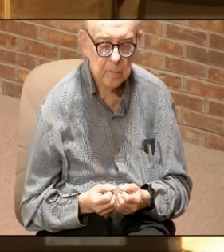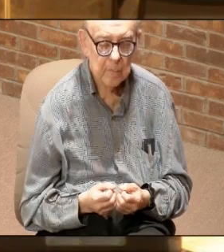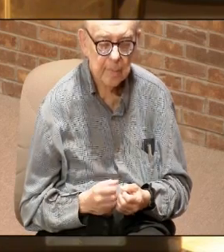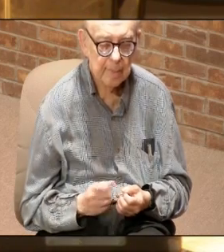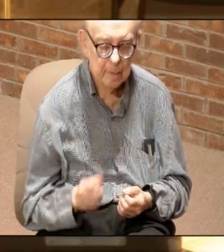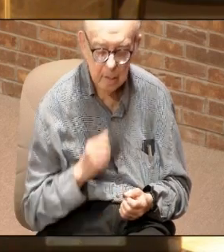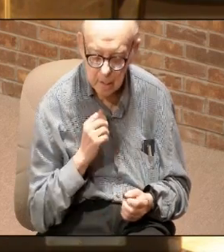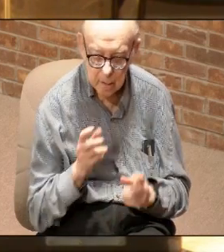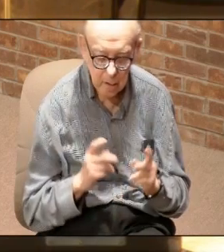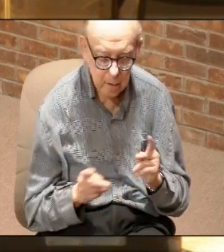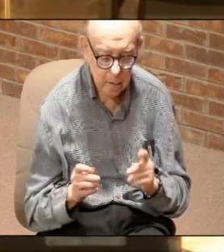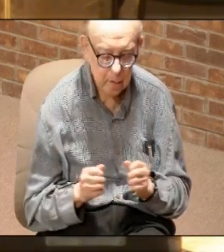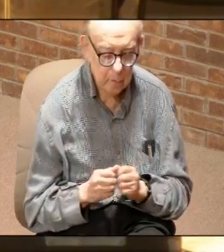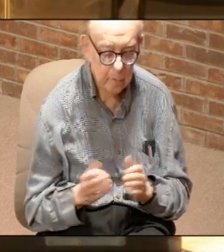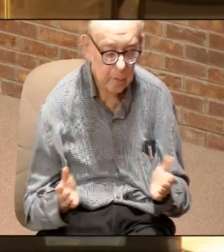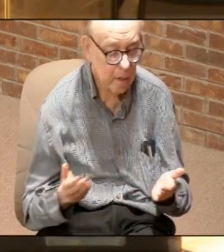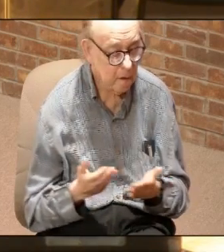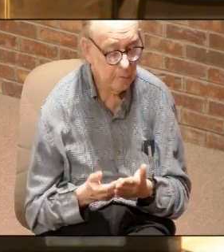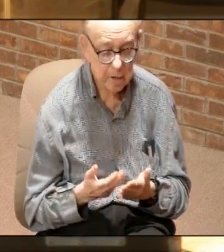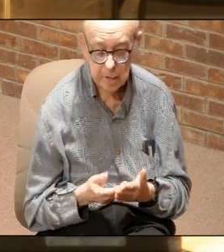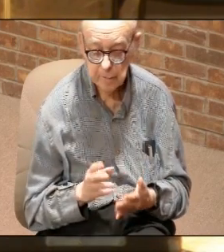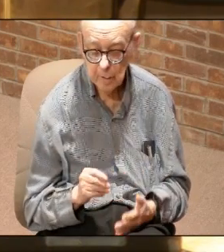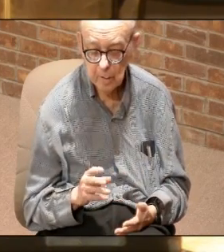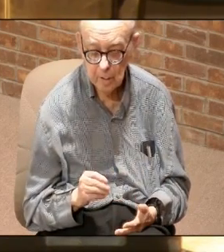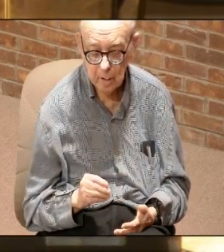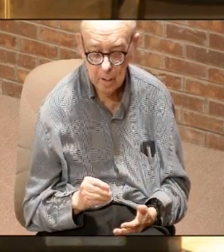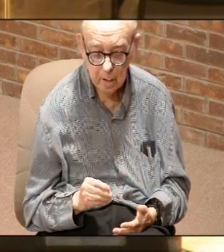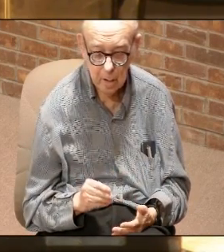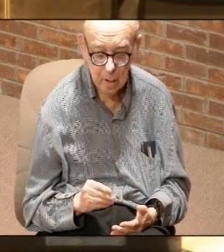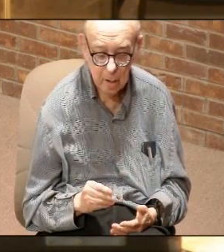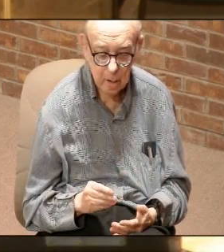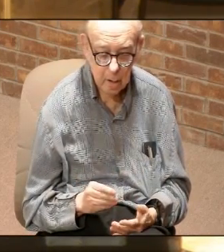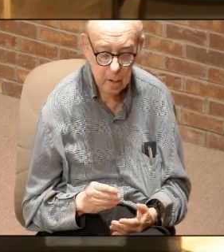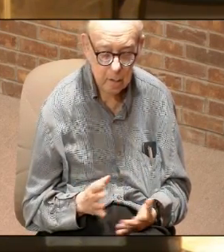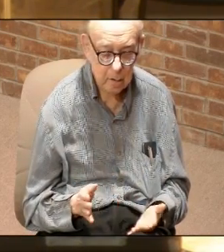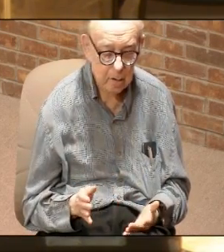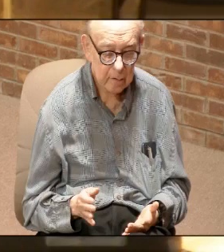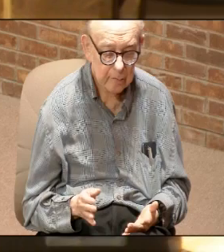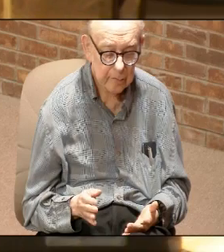They weren't the people with a lot of money or a lot of esteem.